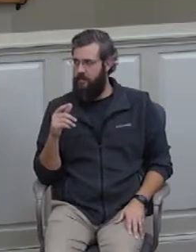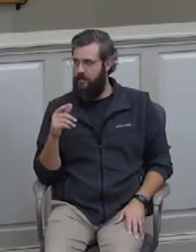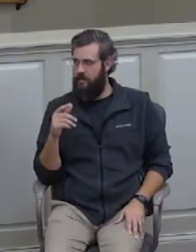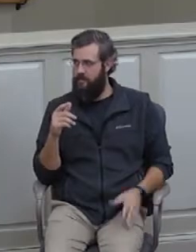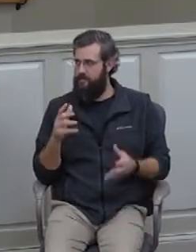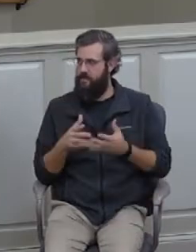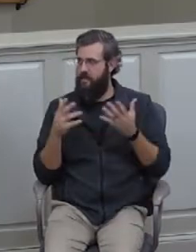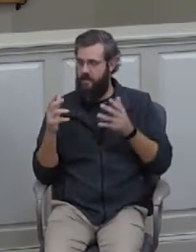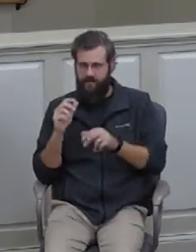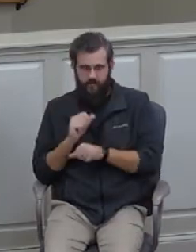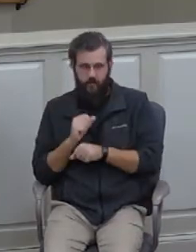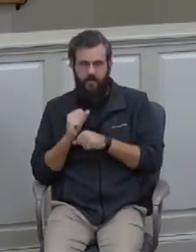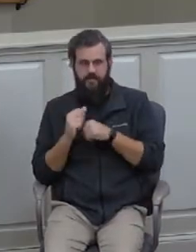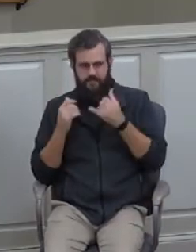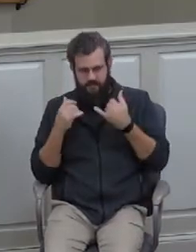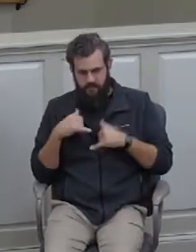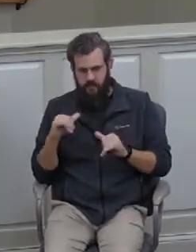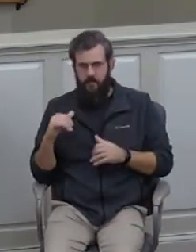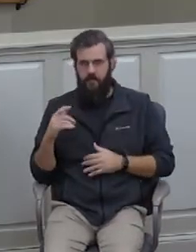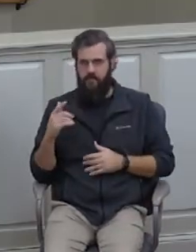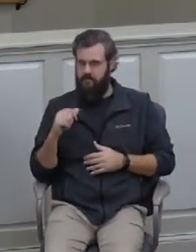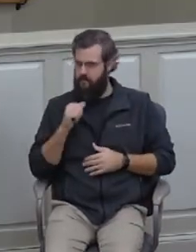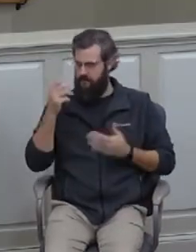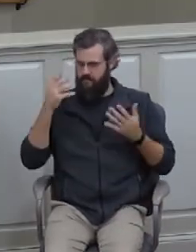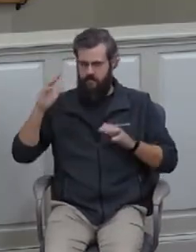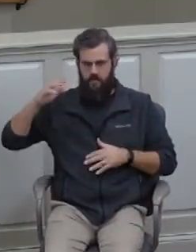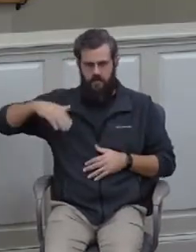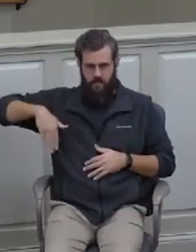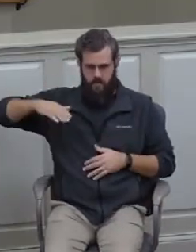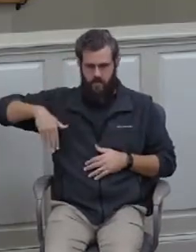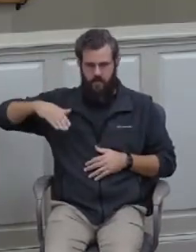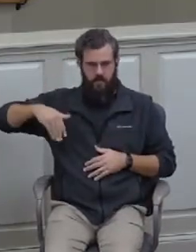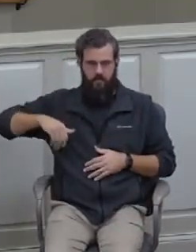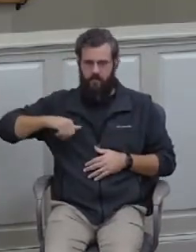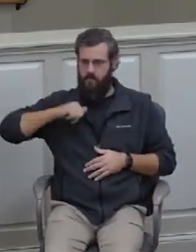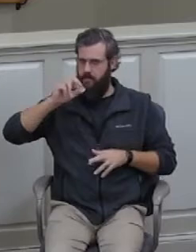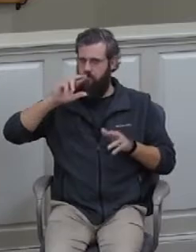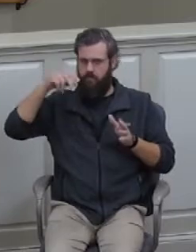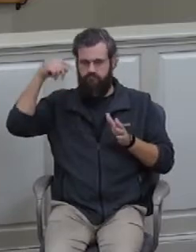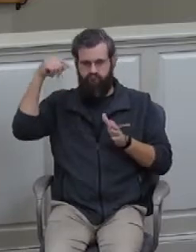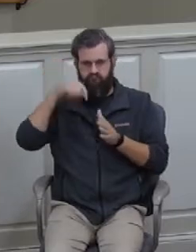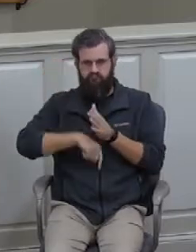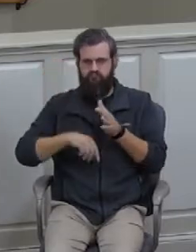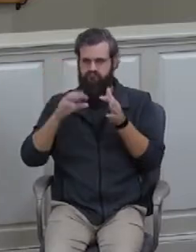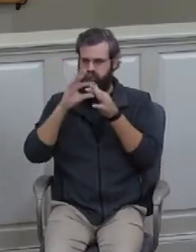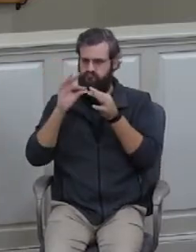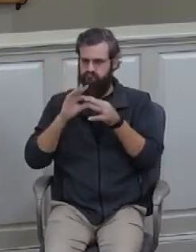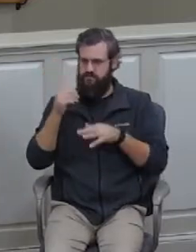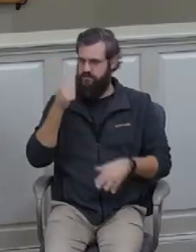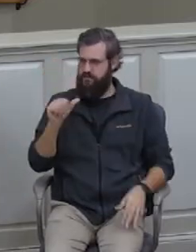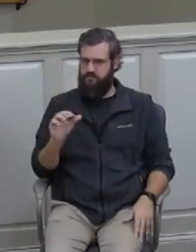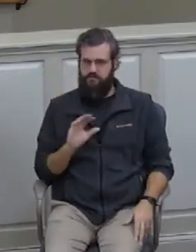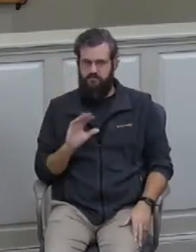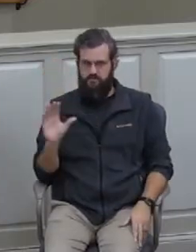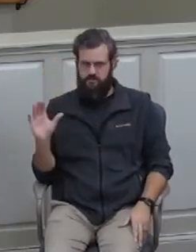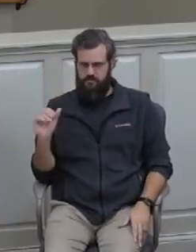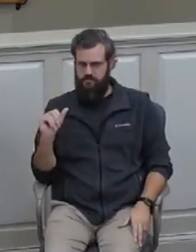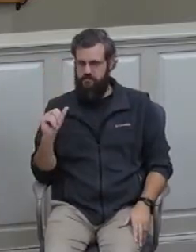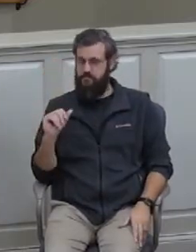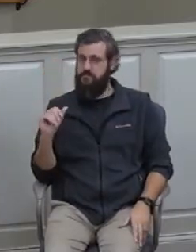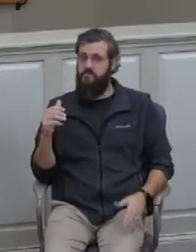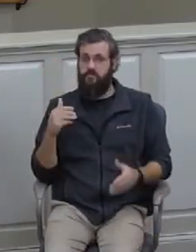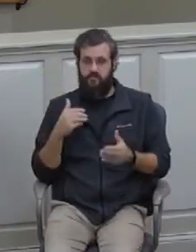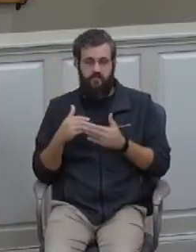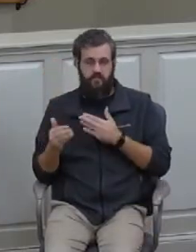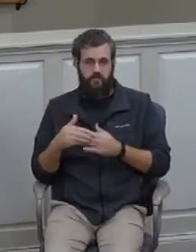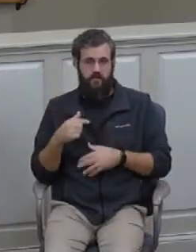of work still underway at the city, but I'm not prepared to get into detail on any of those. Although I would